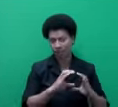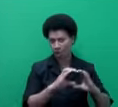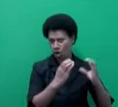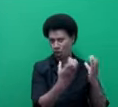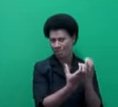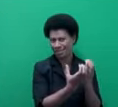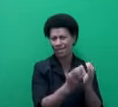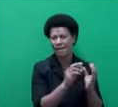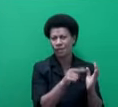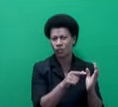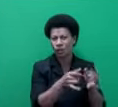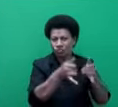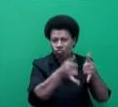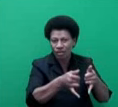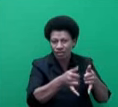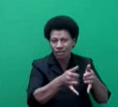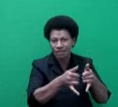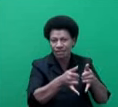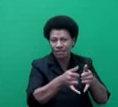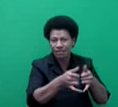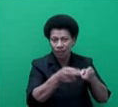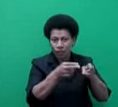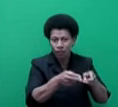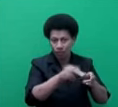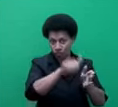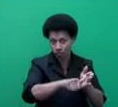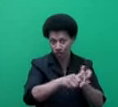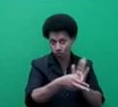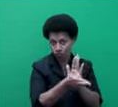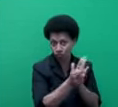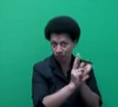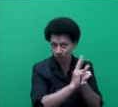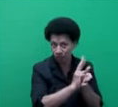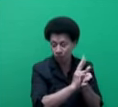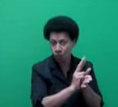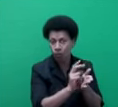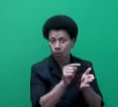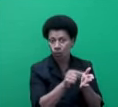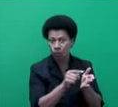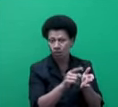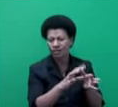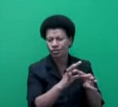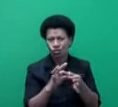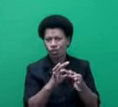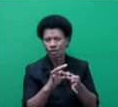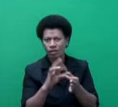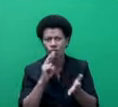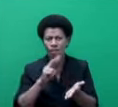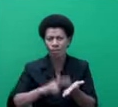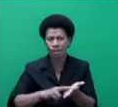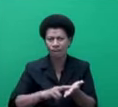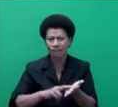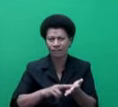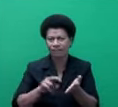Rights with respect to this particular review of the 2014 General Election Joint Report by the Fijian Electoral Commission and the Supervisor